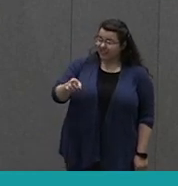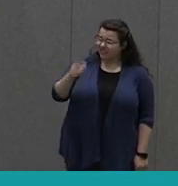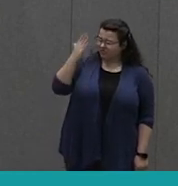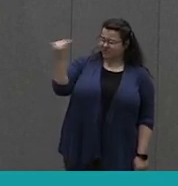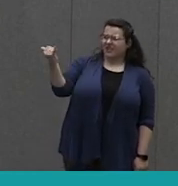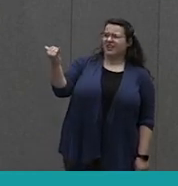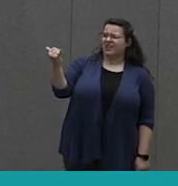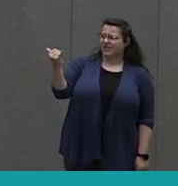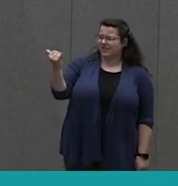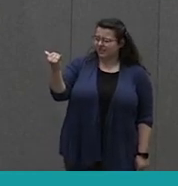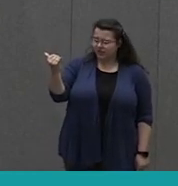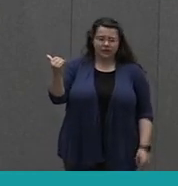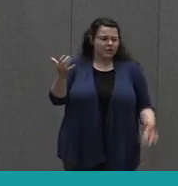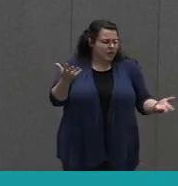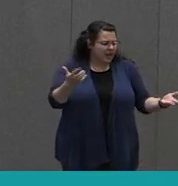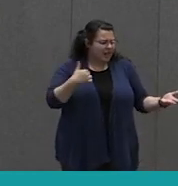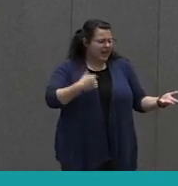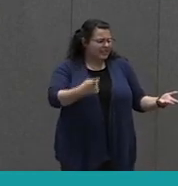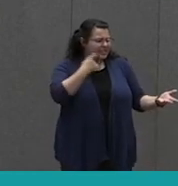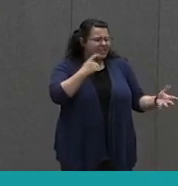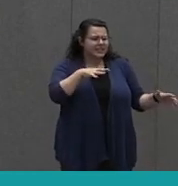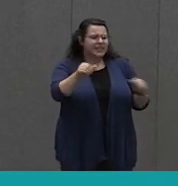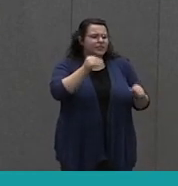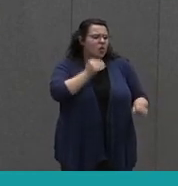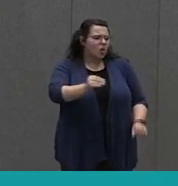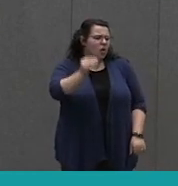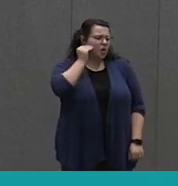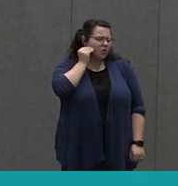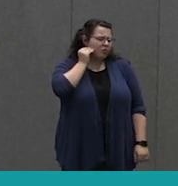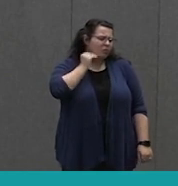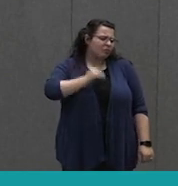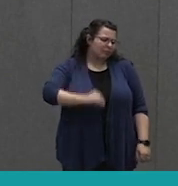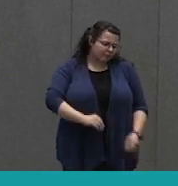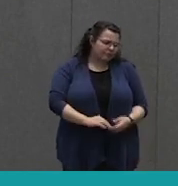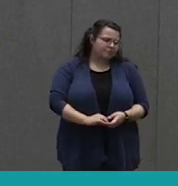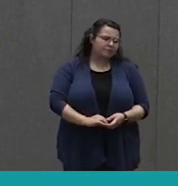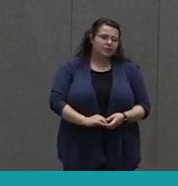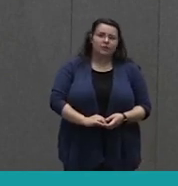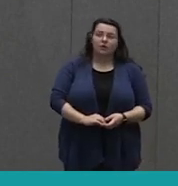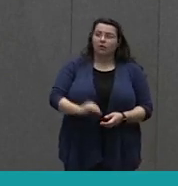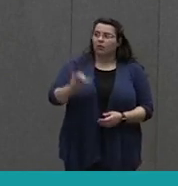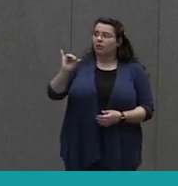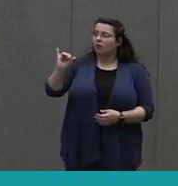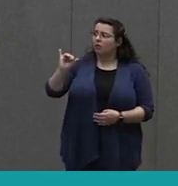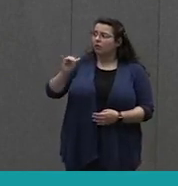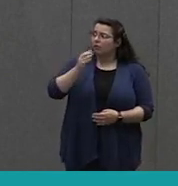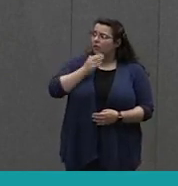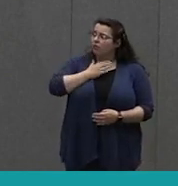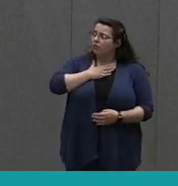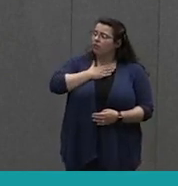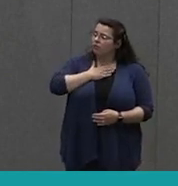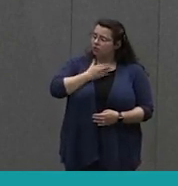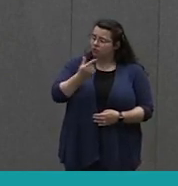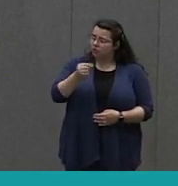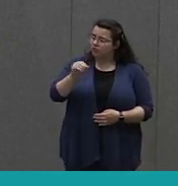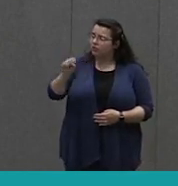Suddenly, Goose paddled up in the river. Hello, Goose, said Smudge. I'm actually glad to see you.